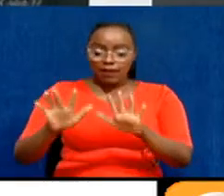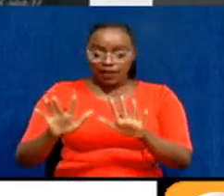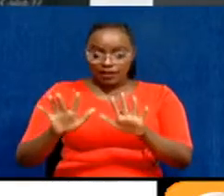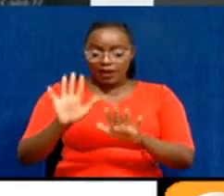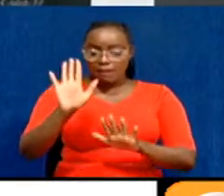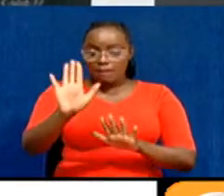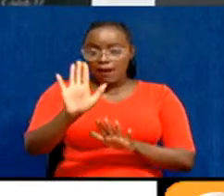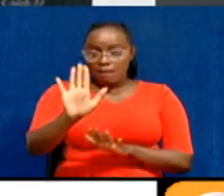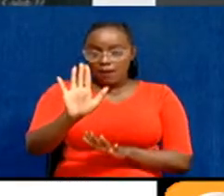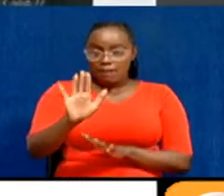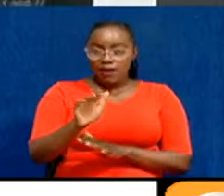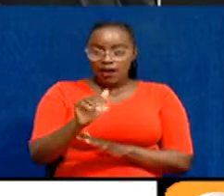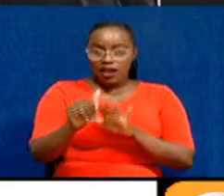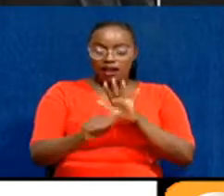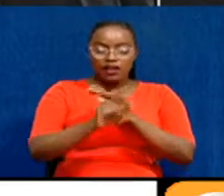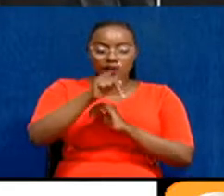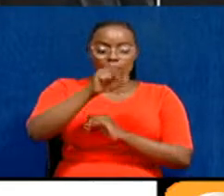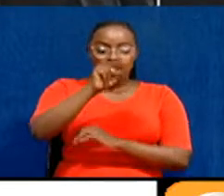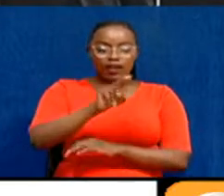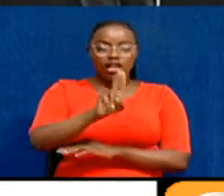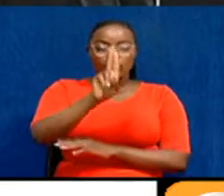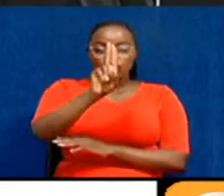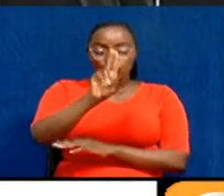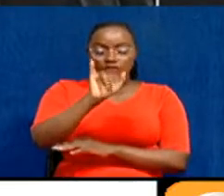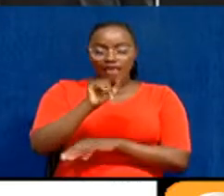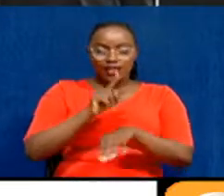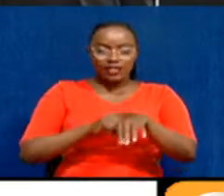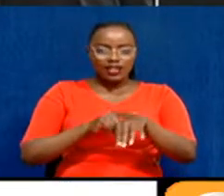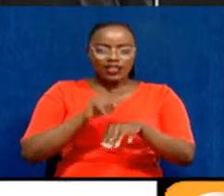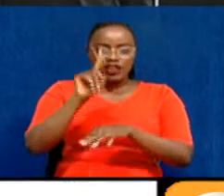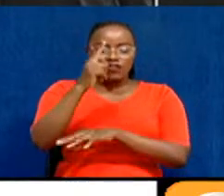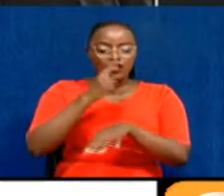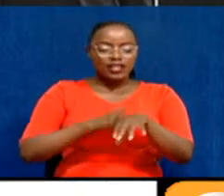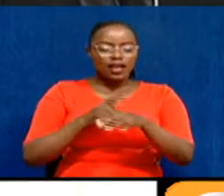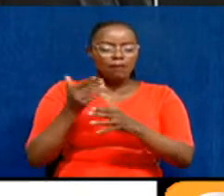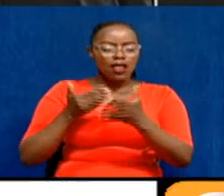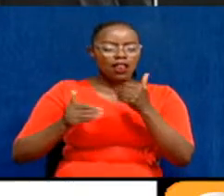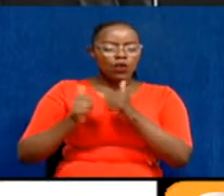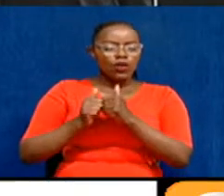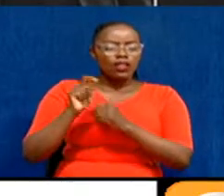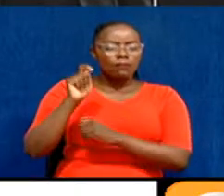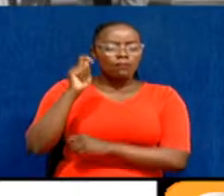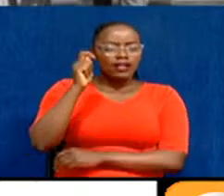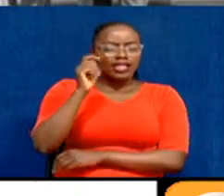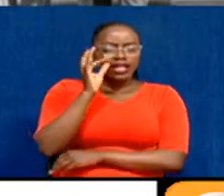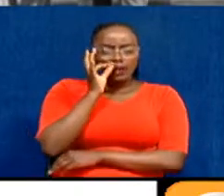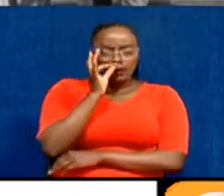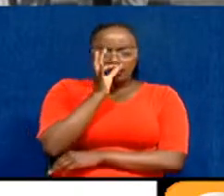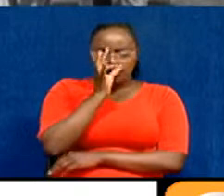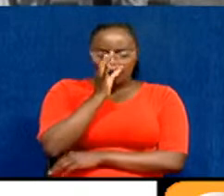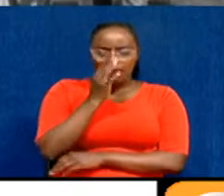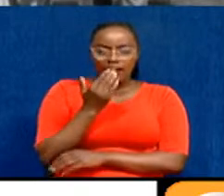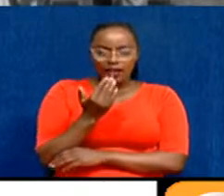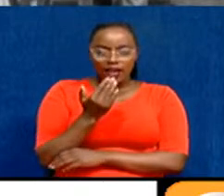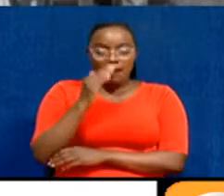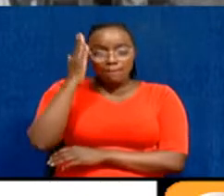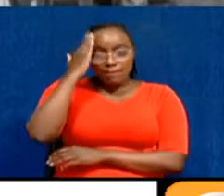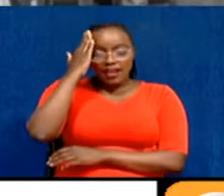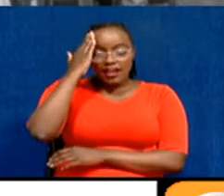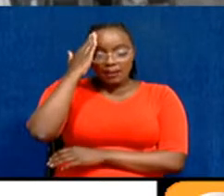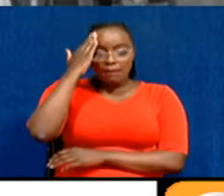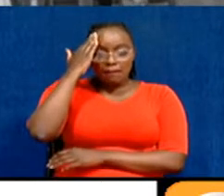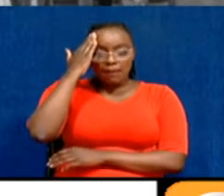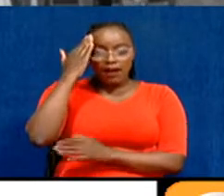under PNU then, that is the first interaction I had with the president. And this is what I